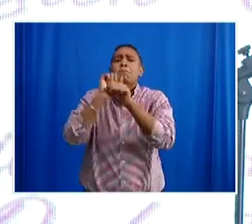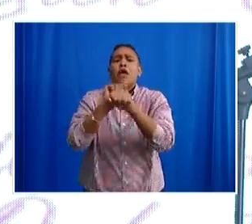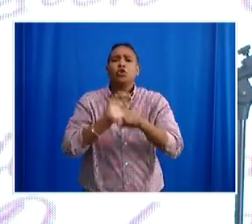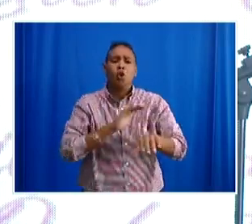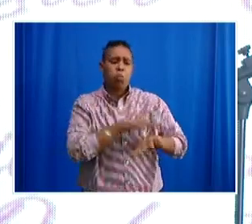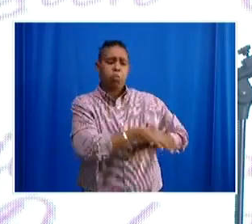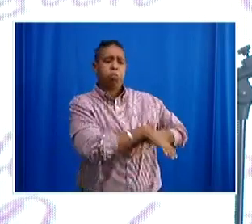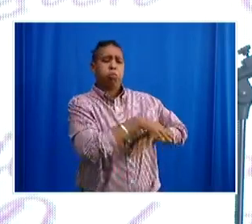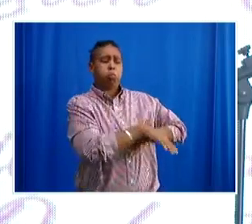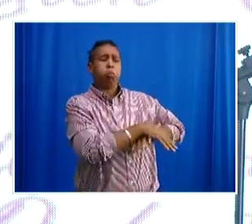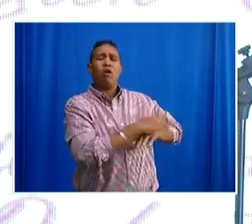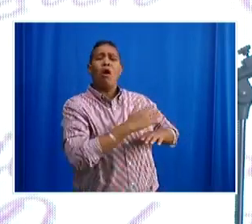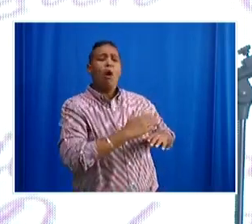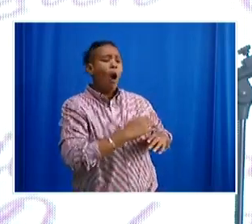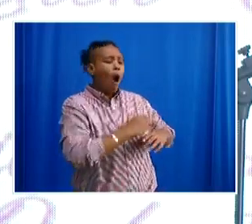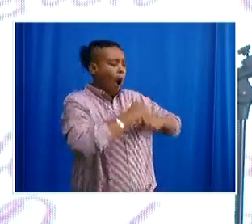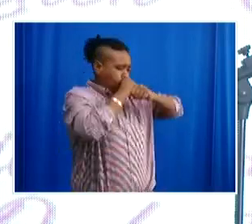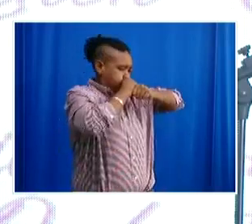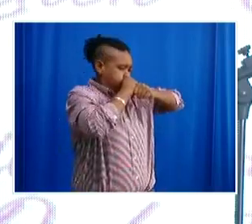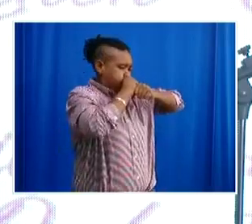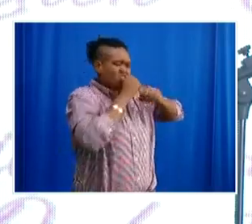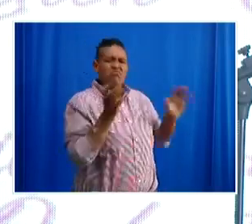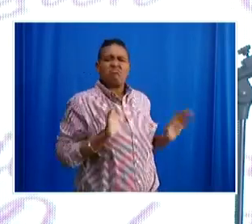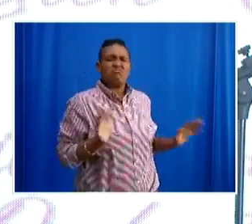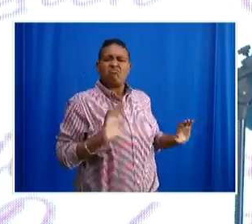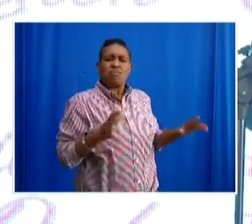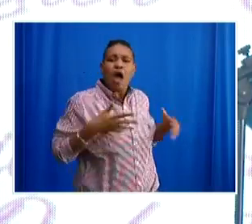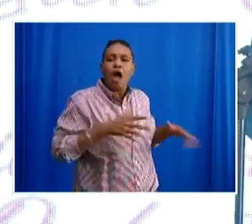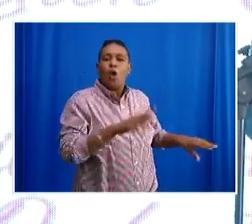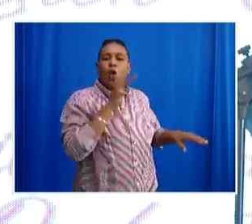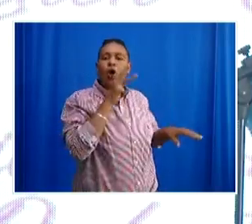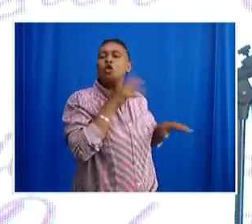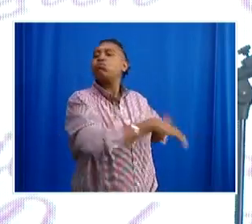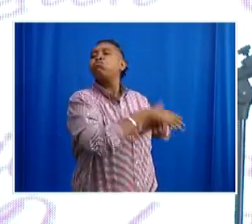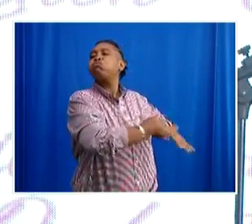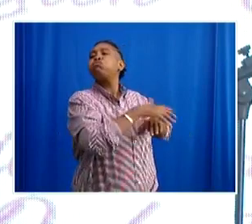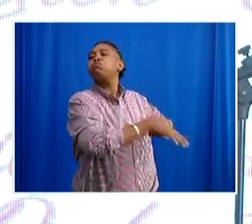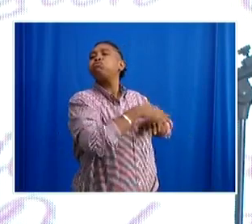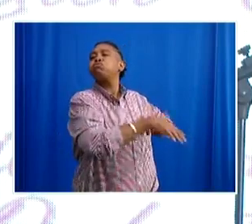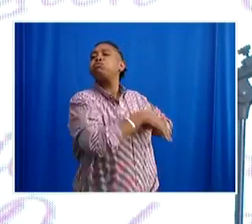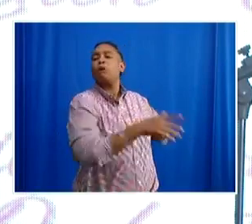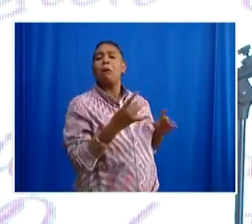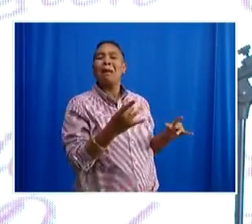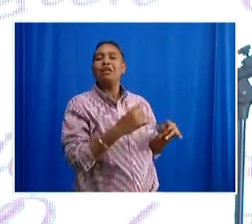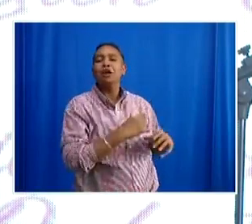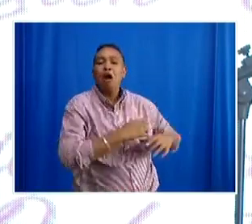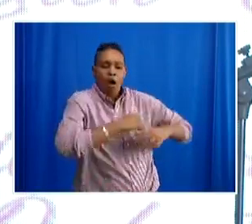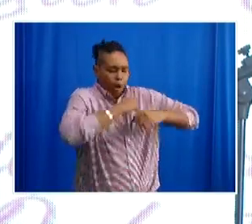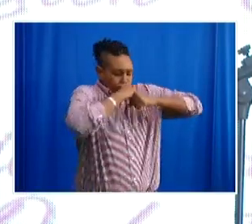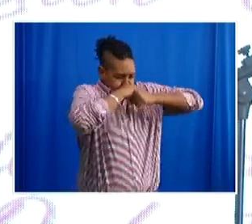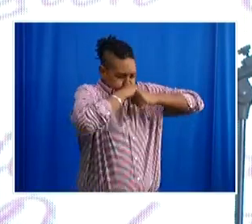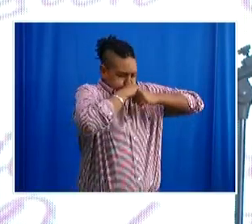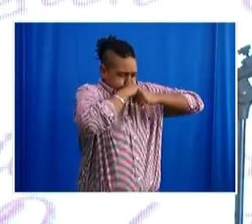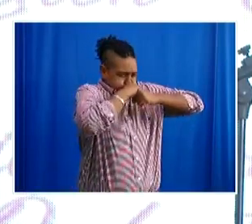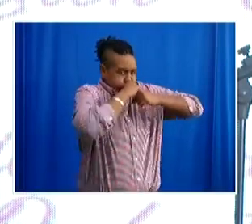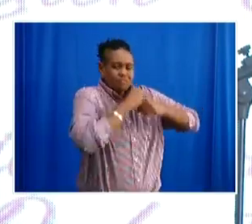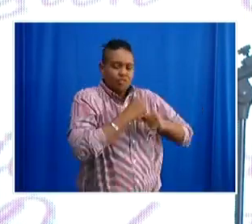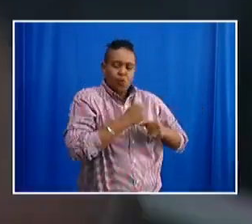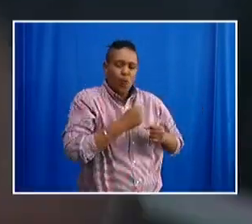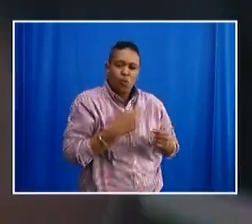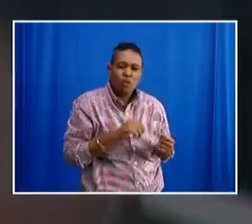being clogged with this material at times of excess rainfall, that those possibilities are